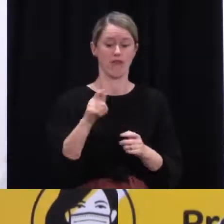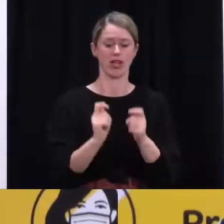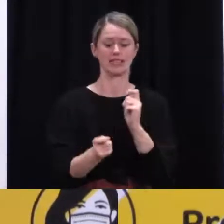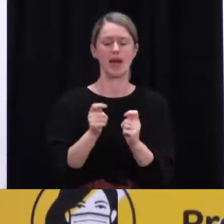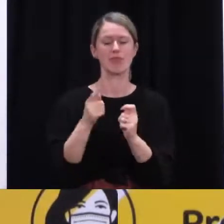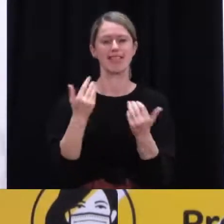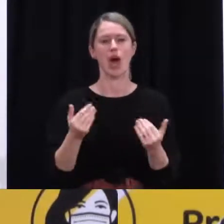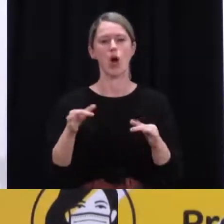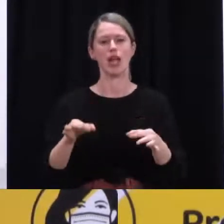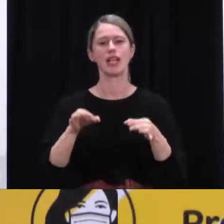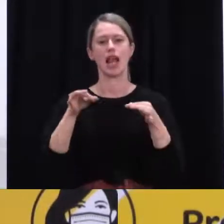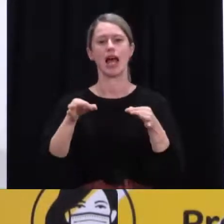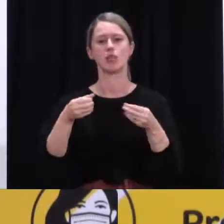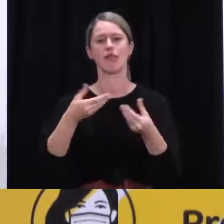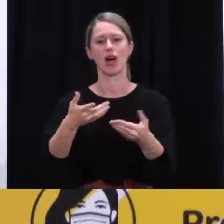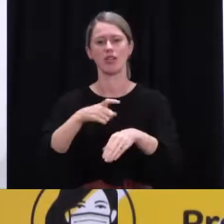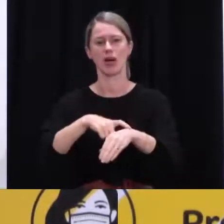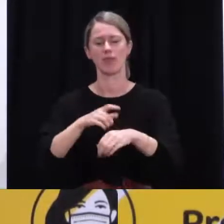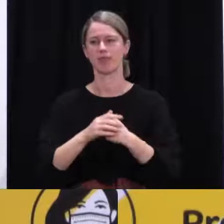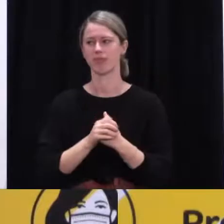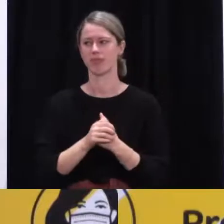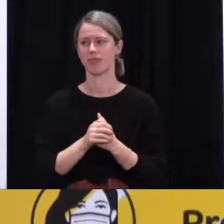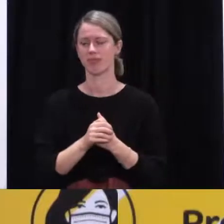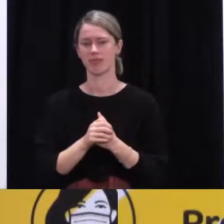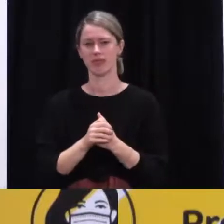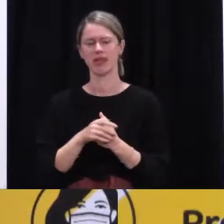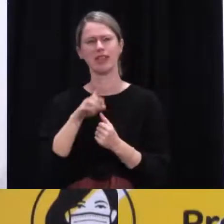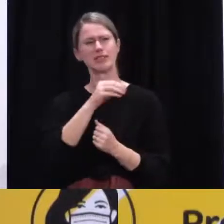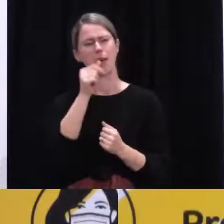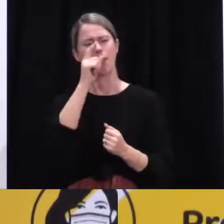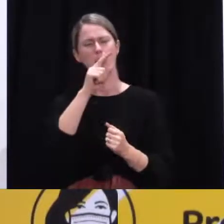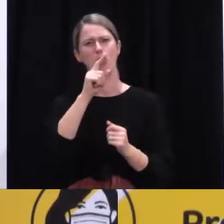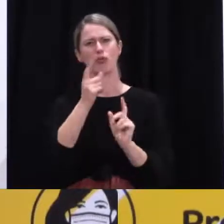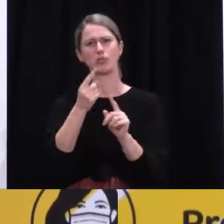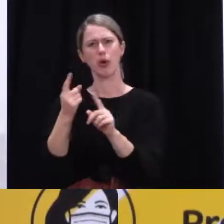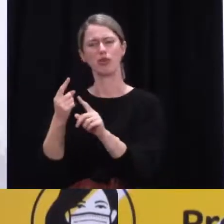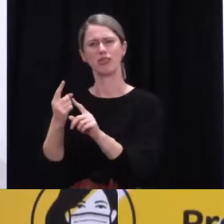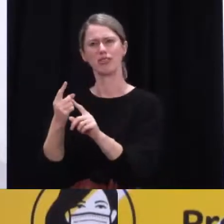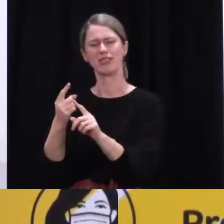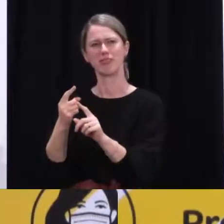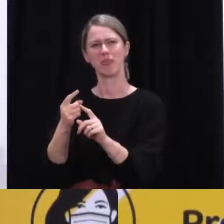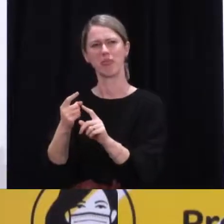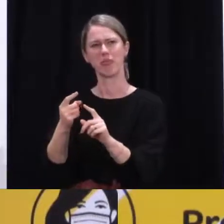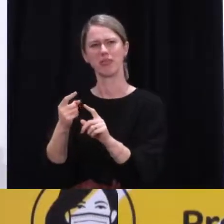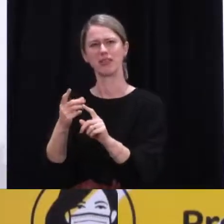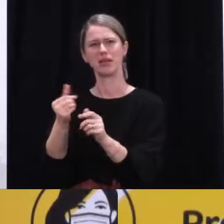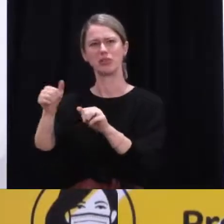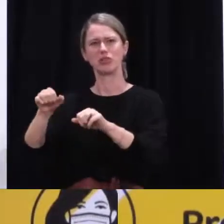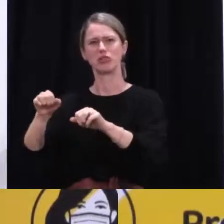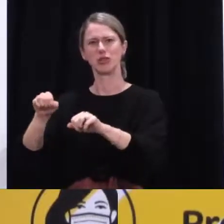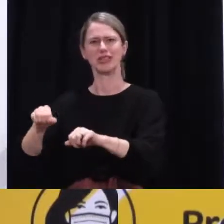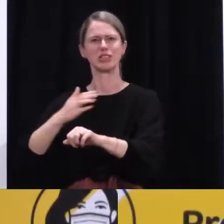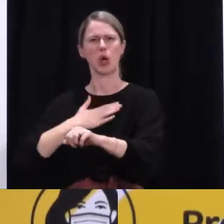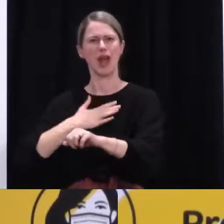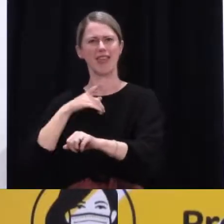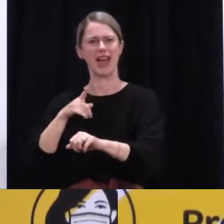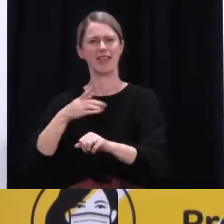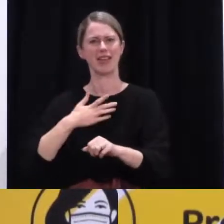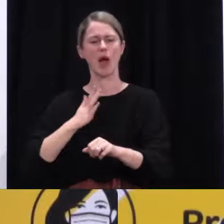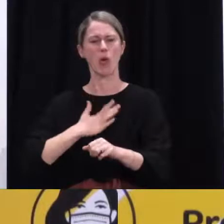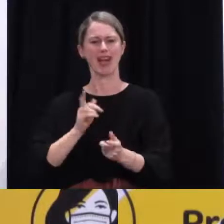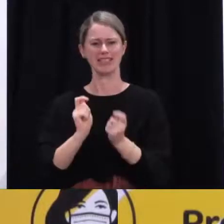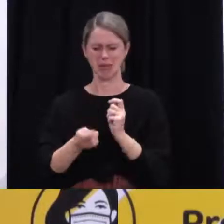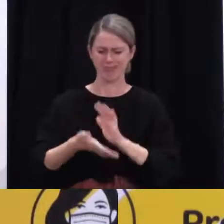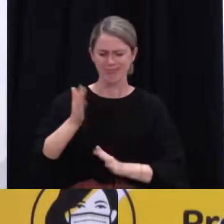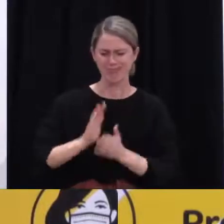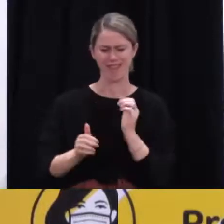bit more time to prepare. Mixed bag of responses to that, actually. So I think the teachers welcome that extra time. Some of the students not so wild about that. I think they want to get their